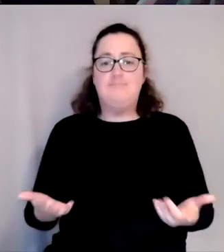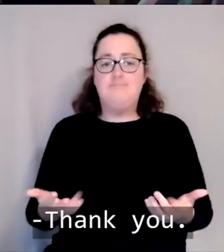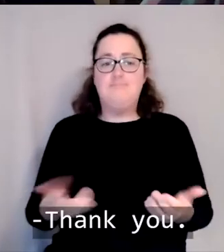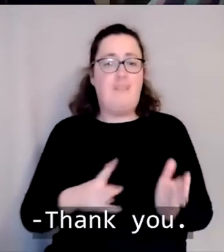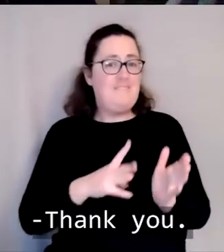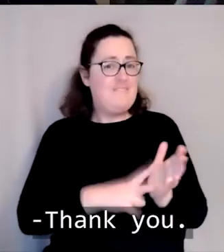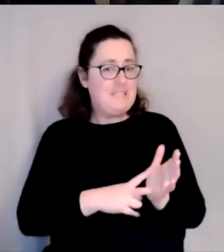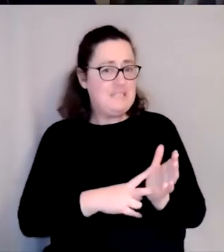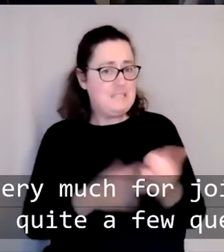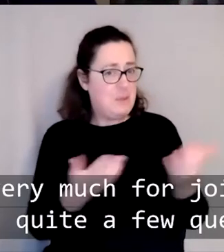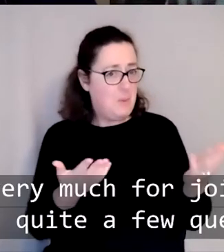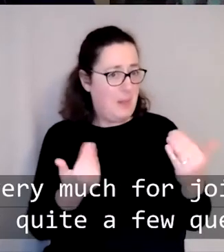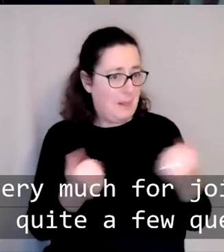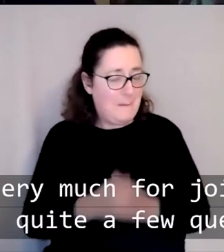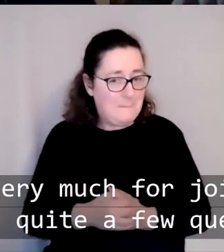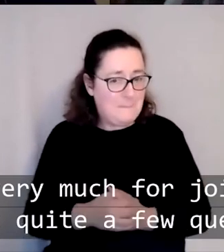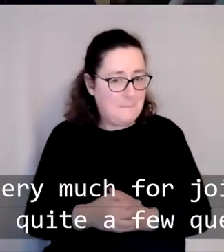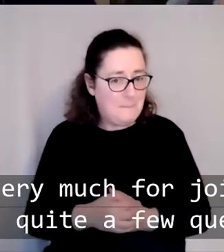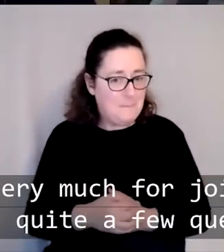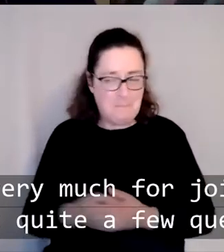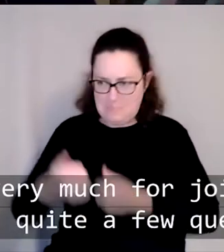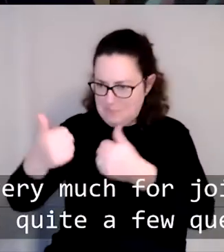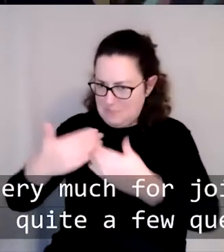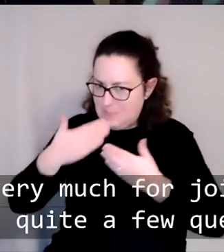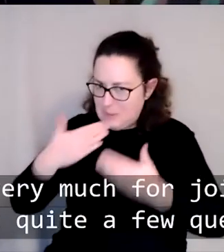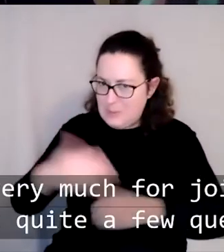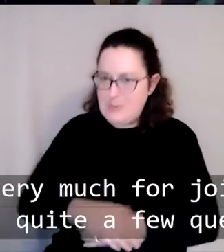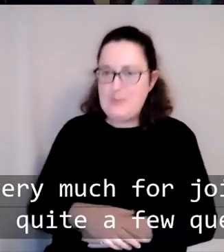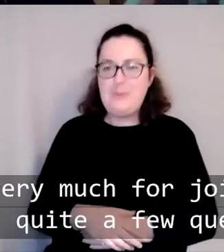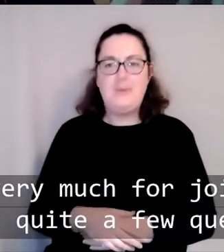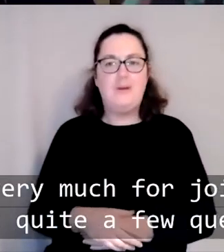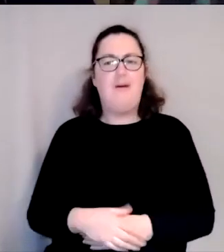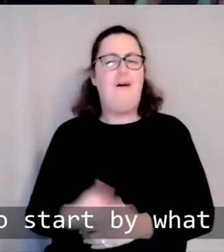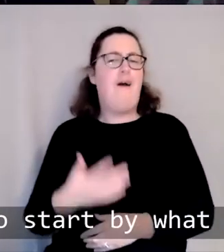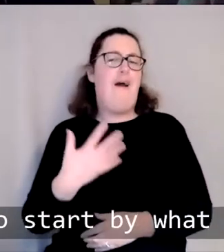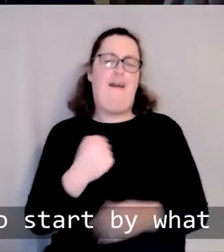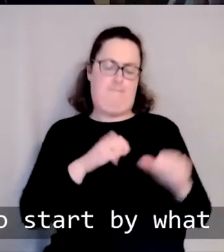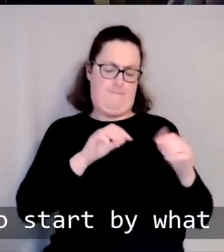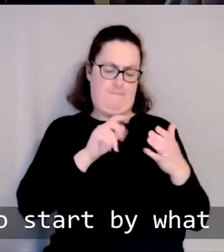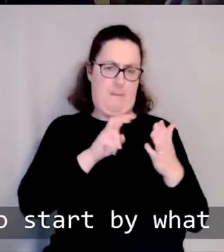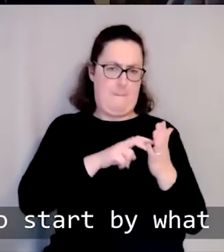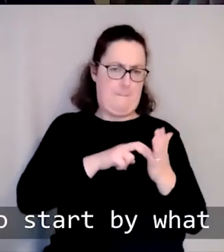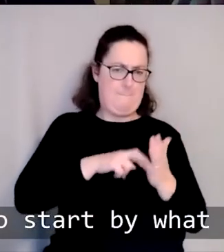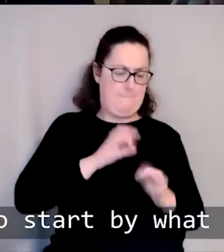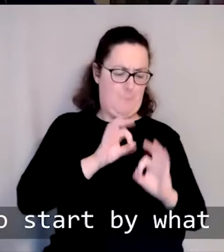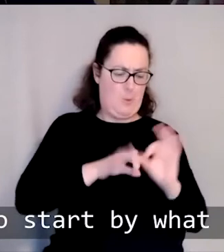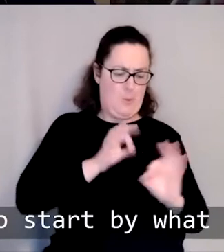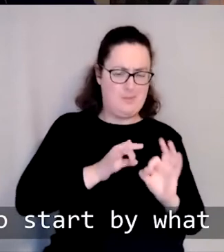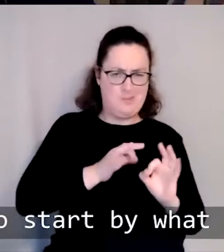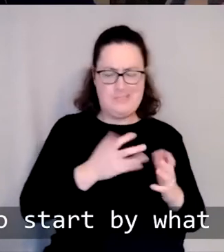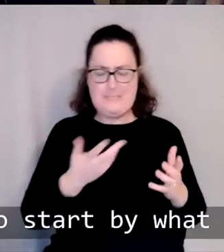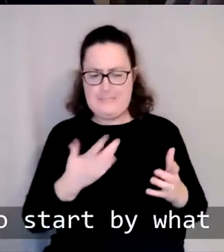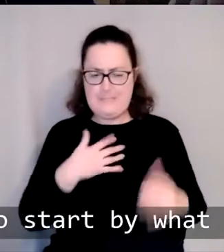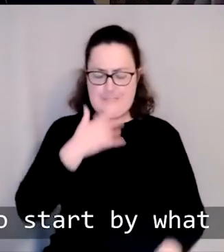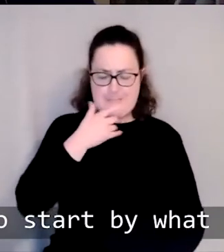welcome. Thank you. Thanks very much for joining us. And I've got quite a few questions. I want to start by